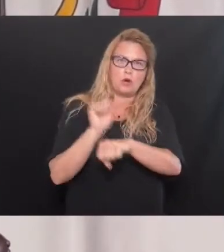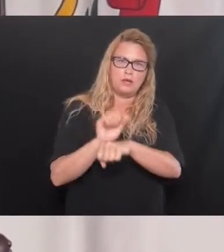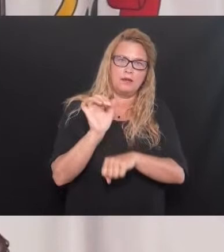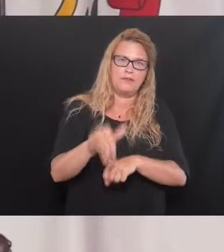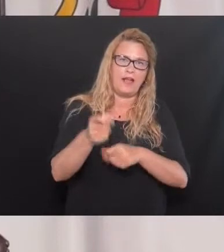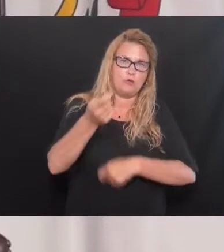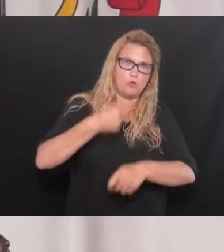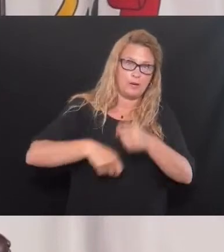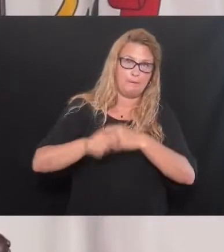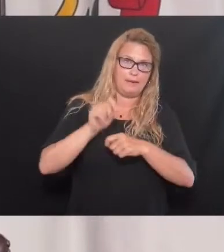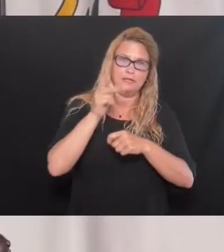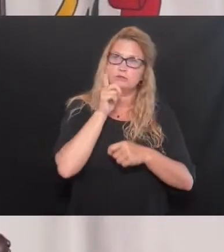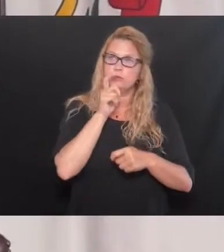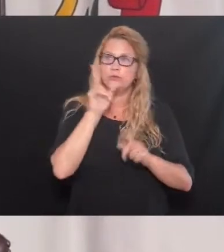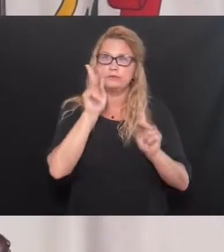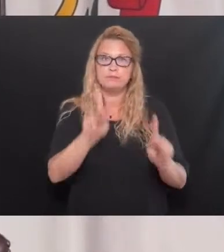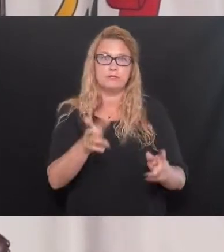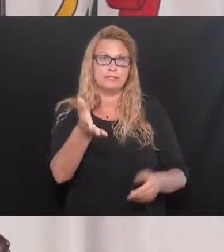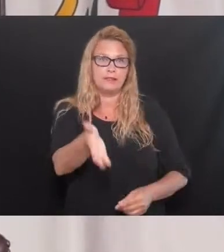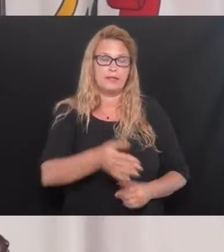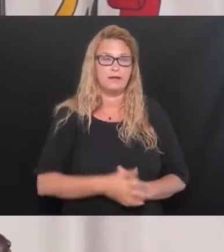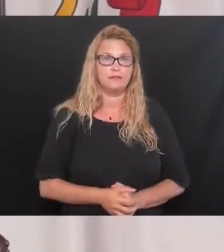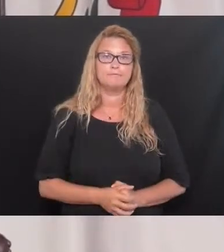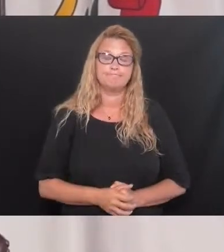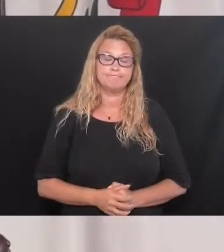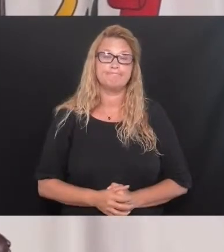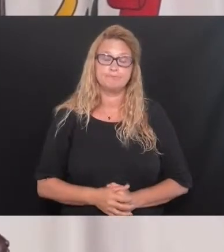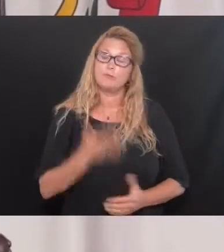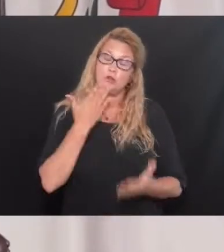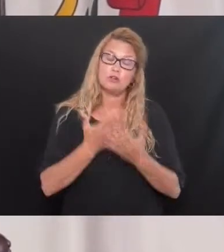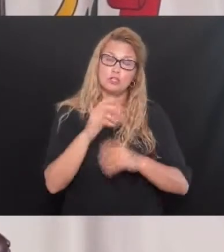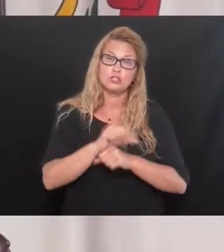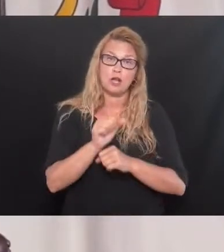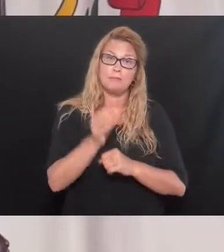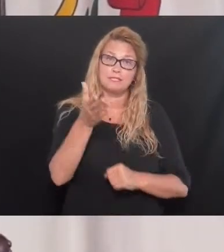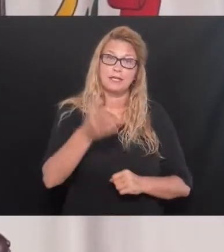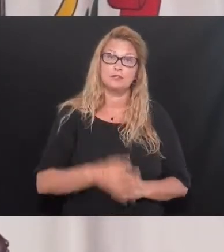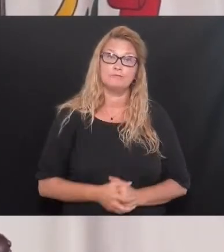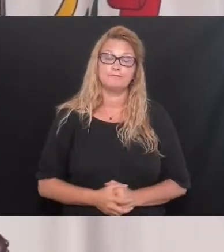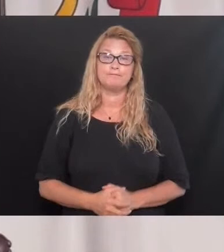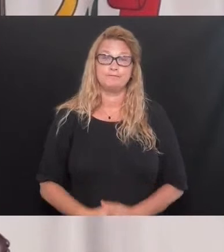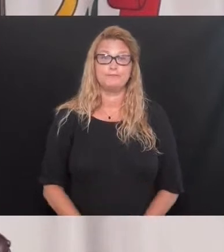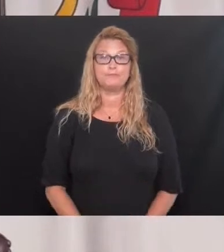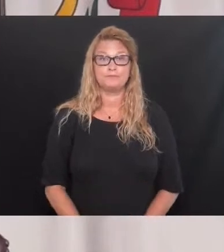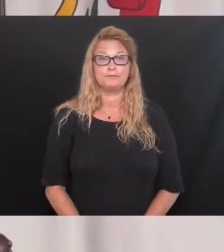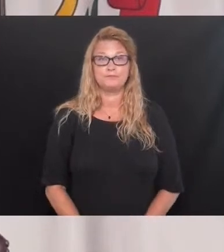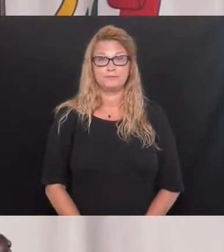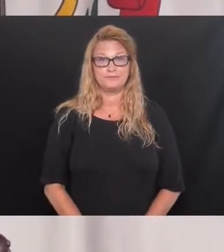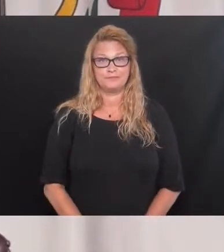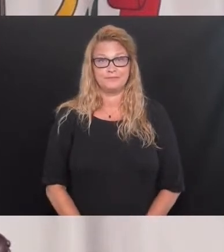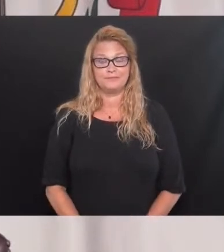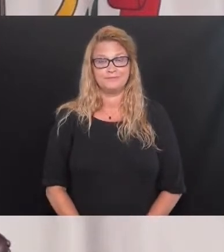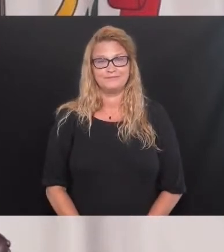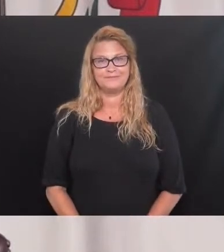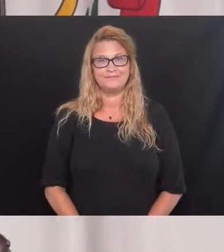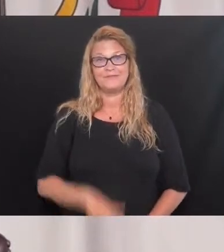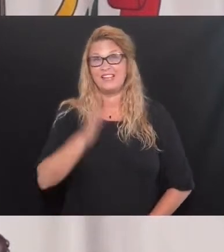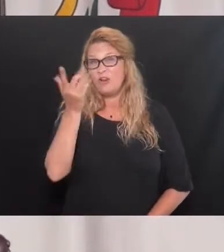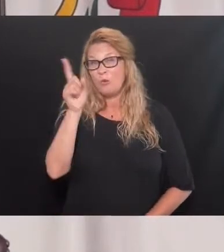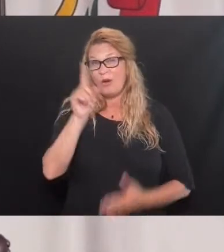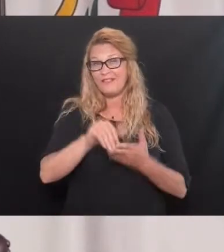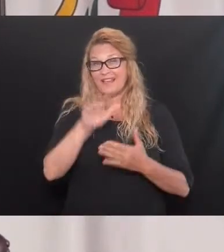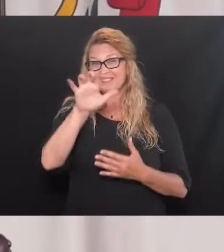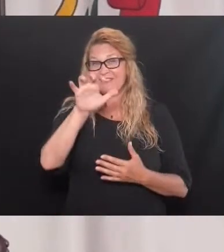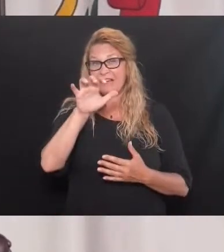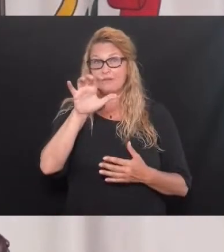replacement in for those unbelievable jobs, good jobs, great paying jobs and everything. 1,500